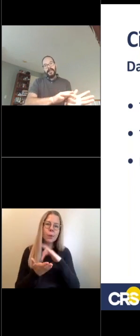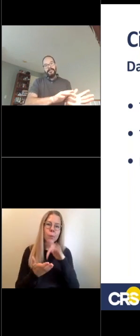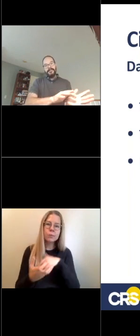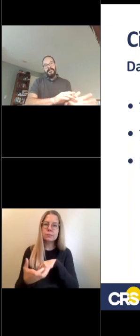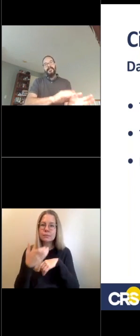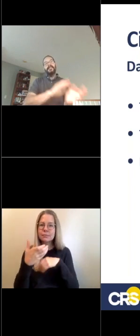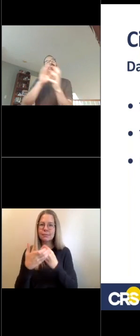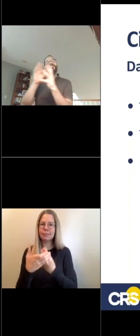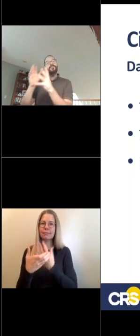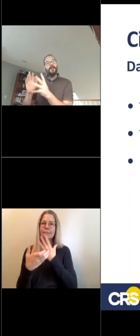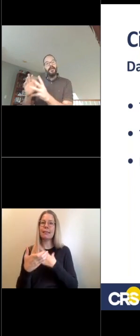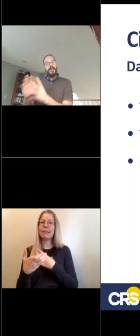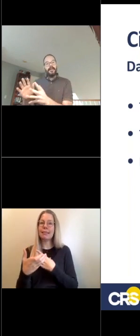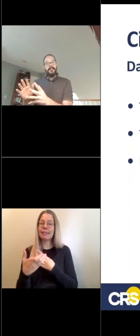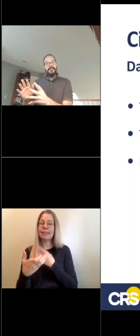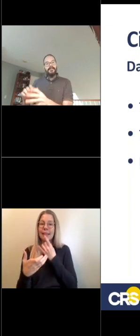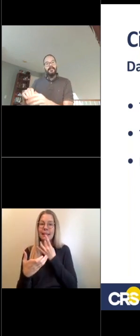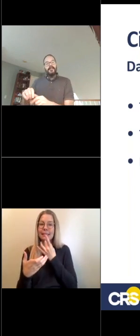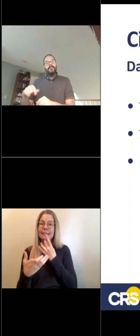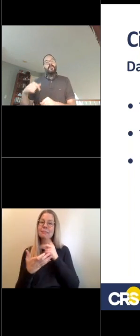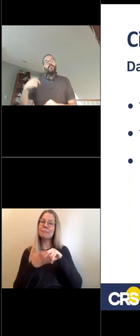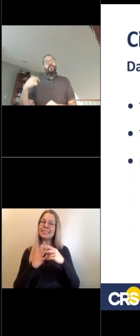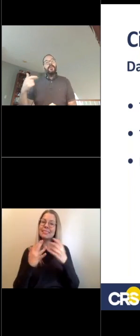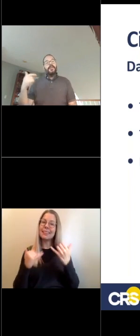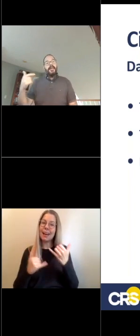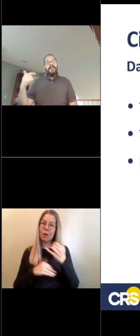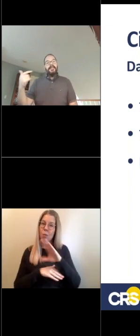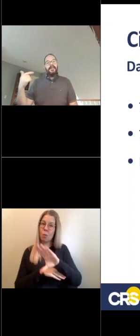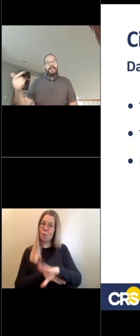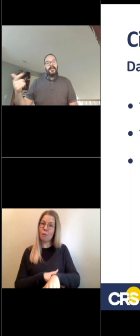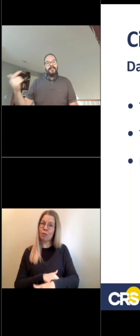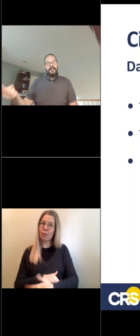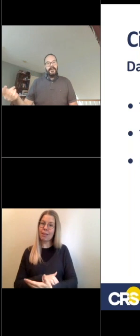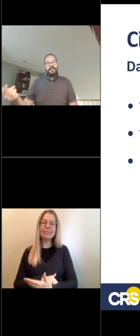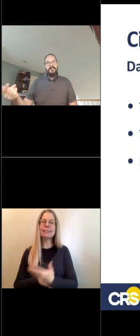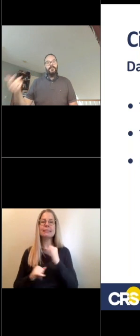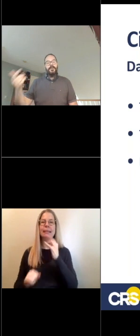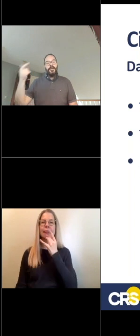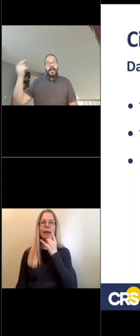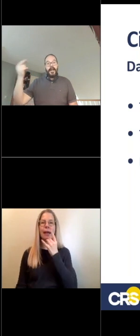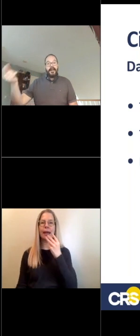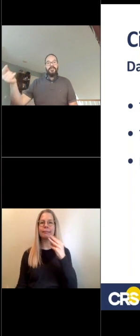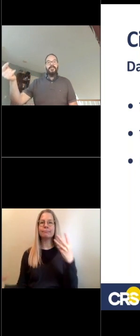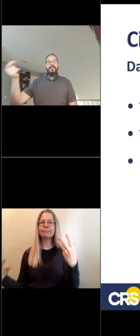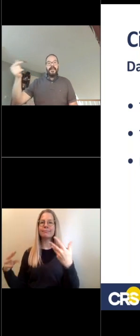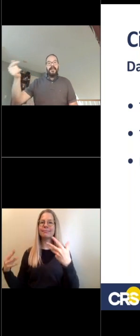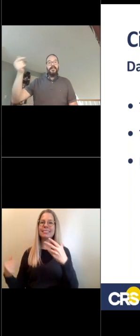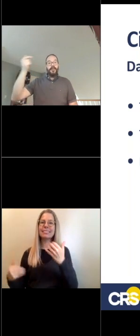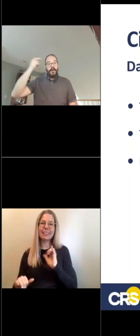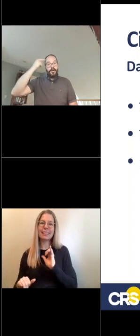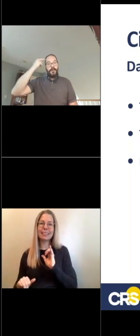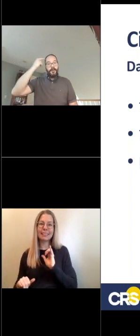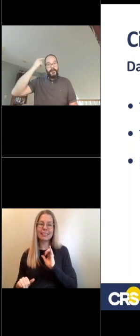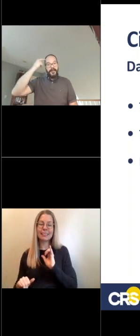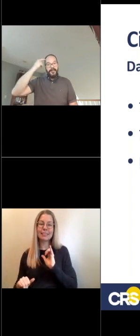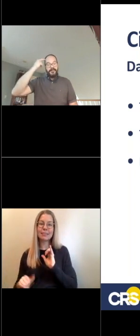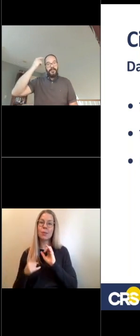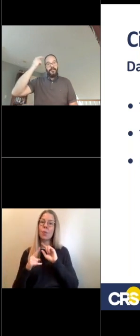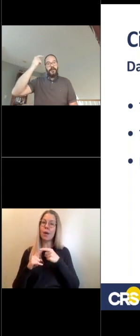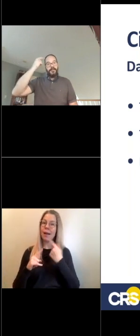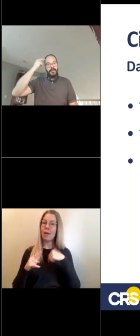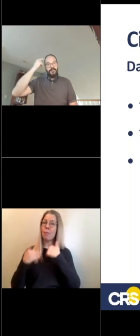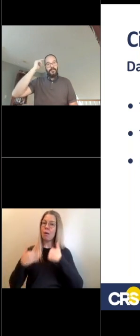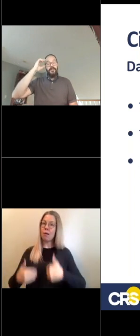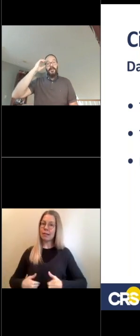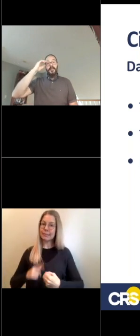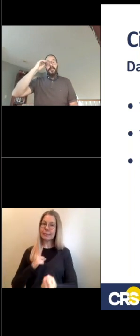the light into our night. And when we are getting that light at night, we are actually telling our pacemaker,